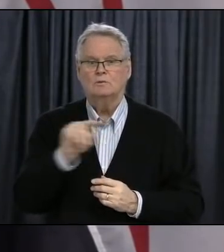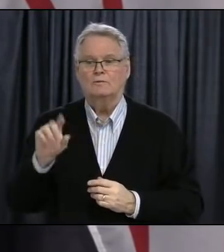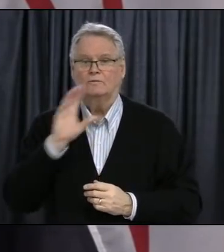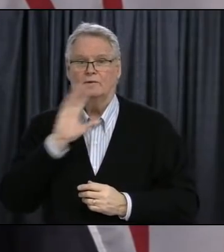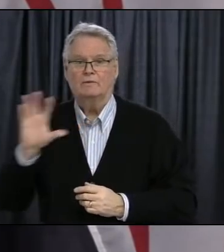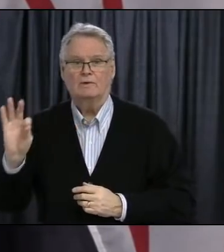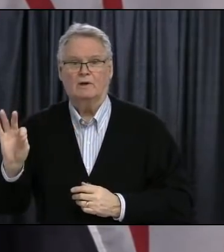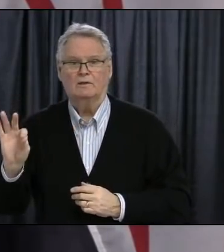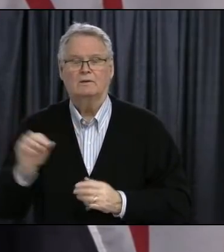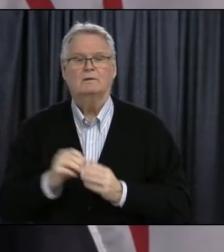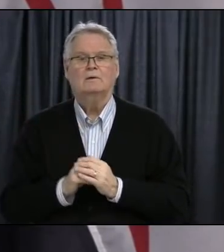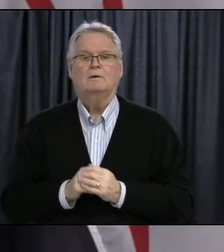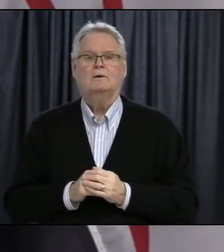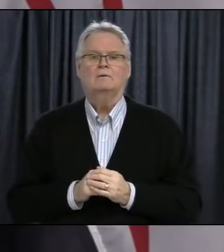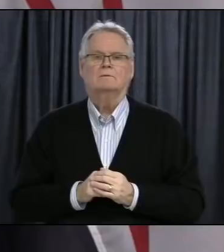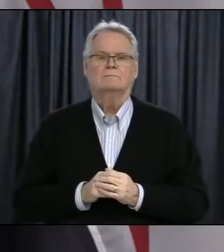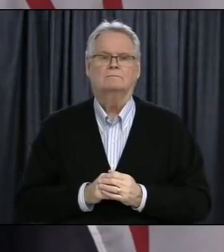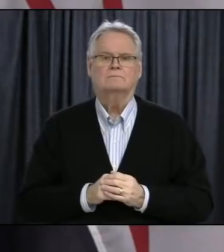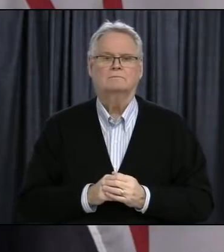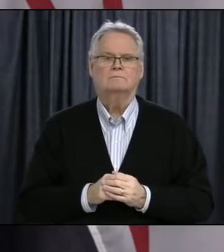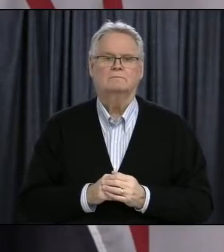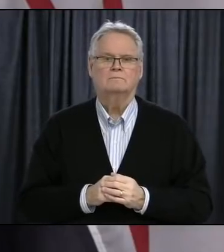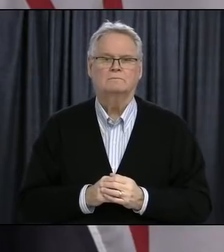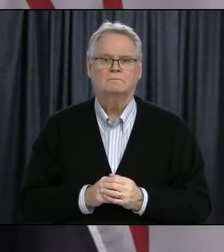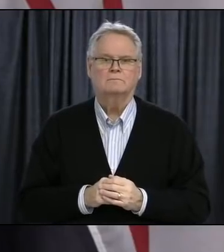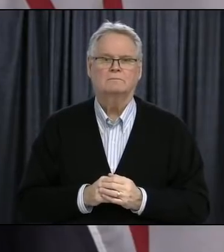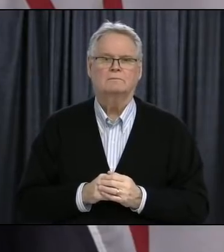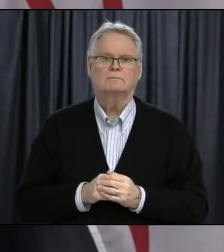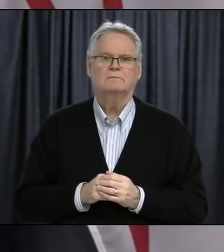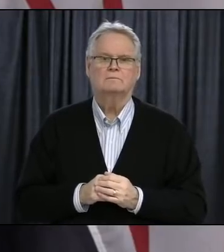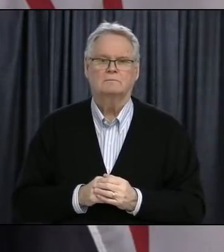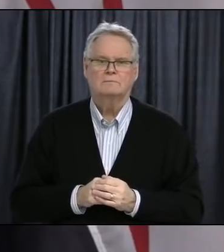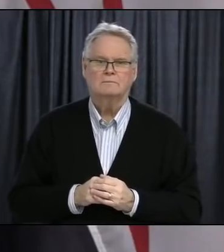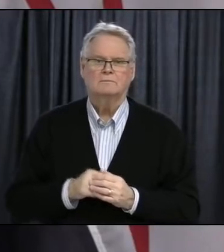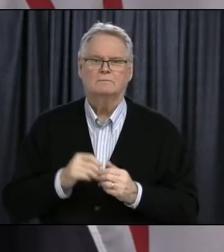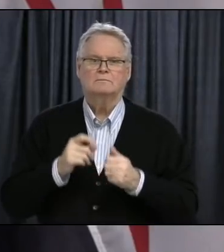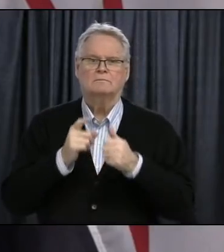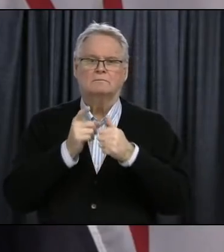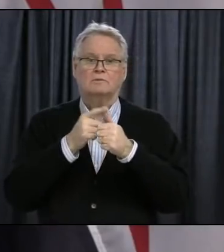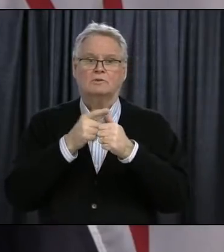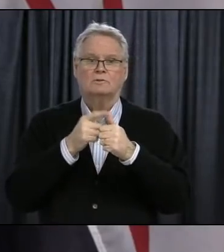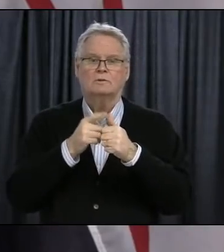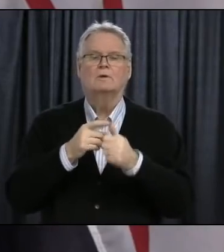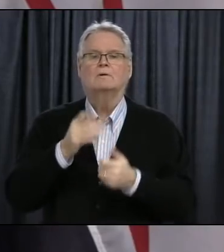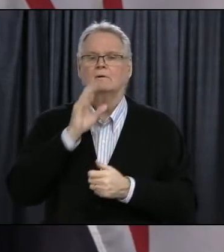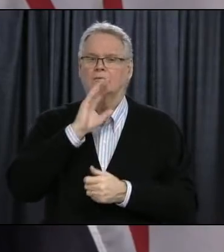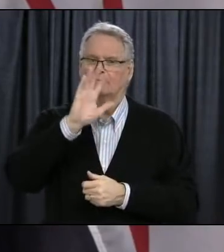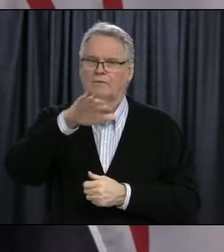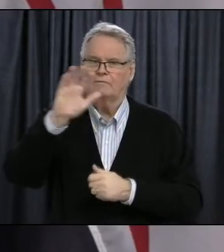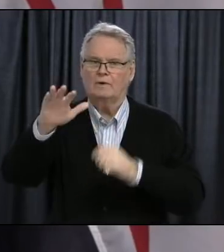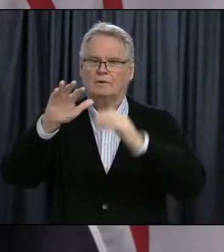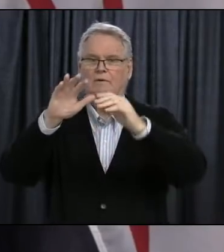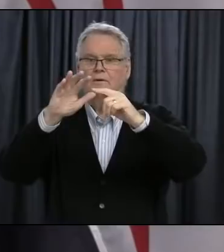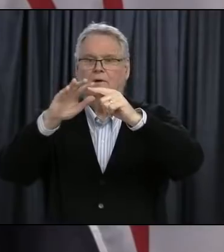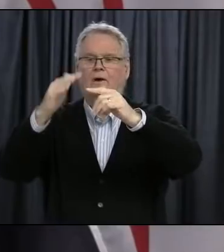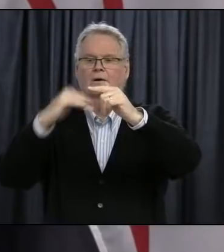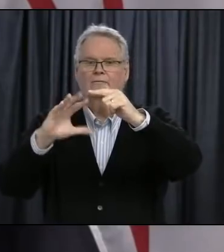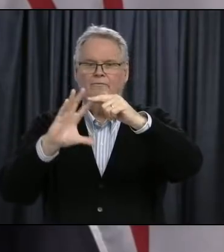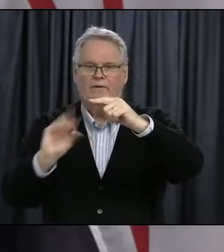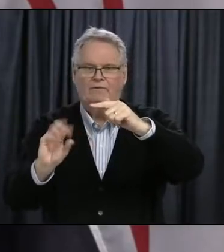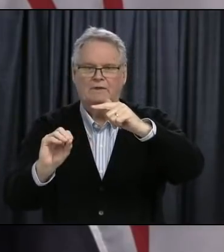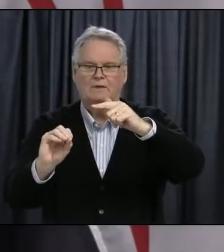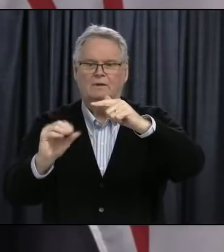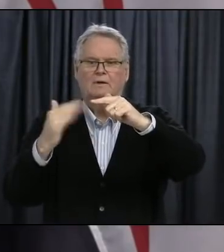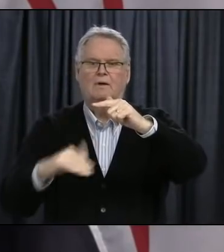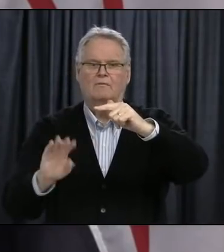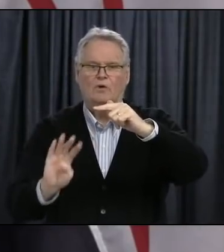5-year increments. We expect Phase 3 will begin this summer. However, timelines are dependent on vaccine supply.